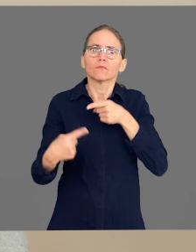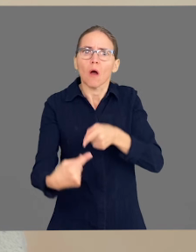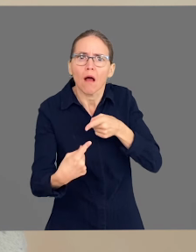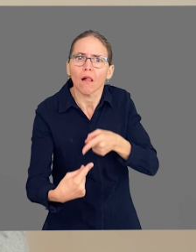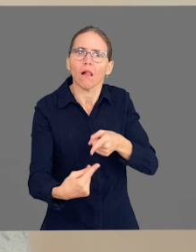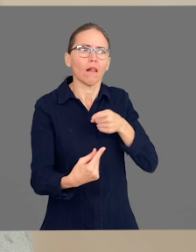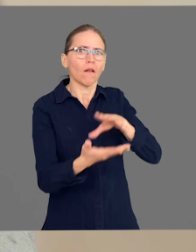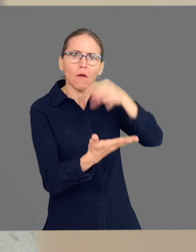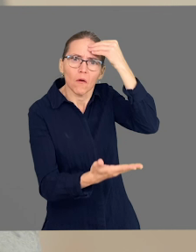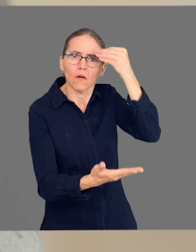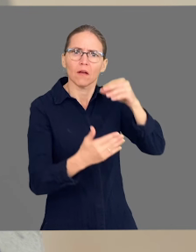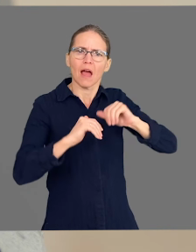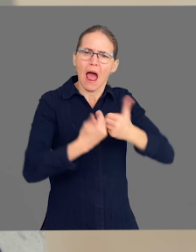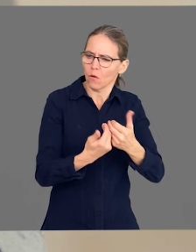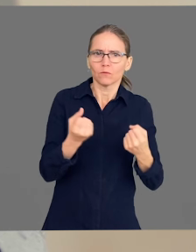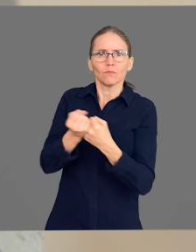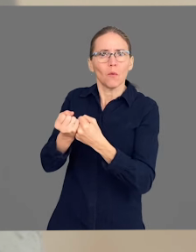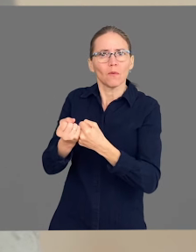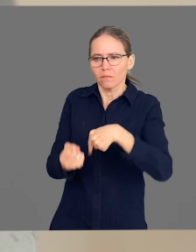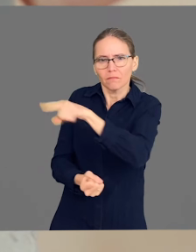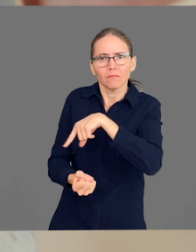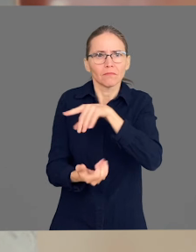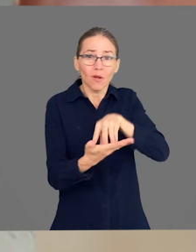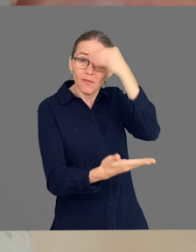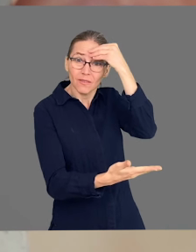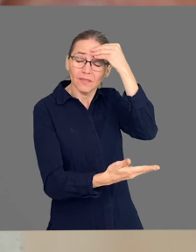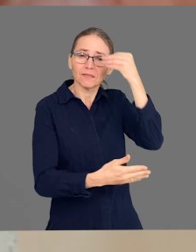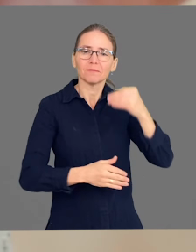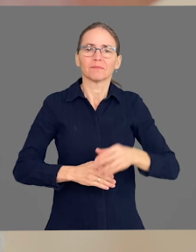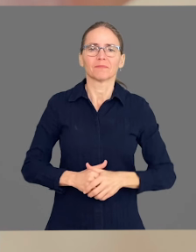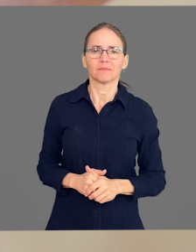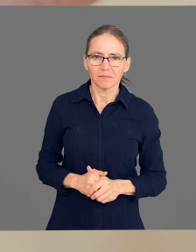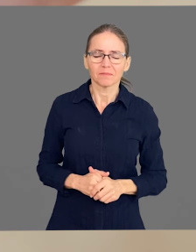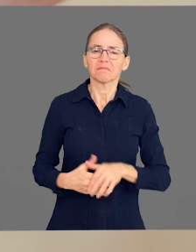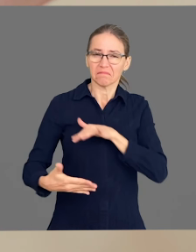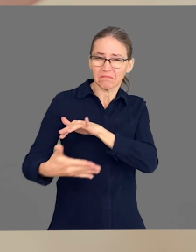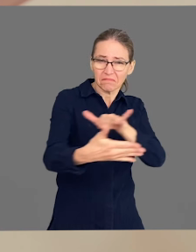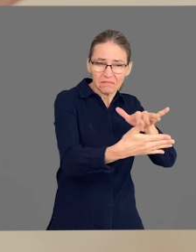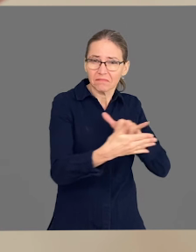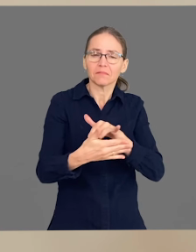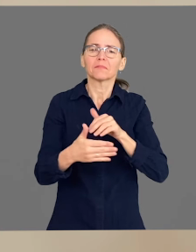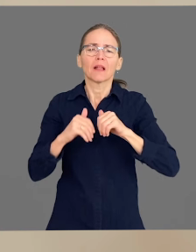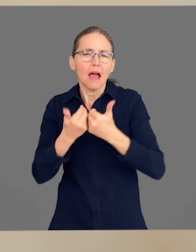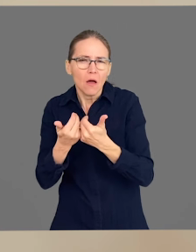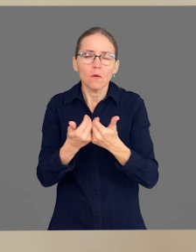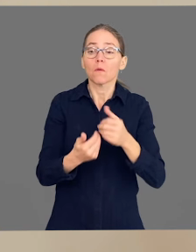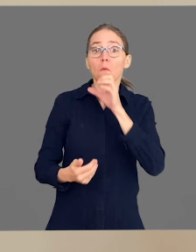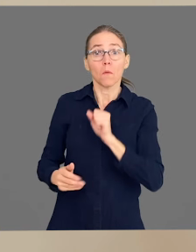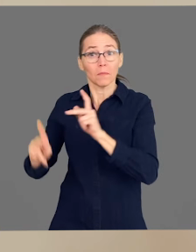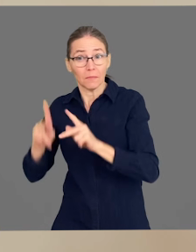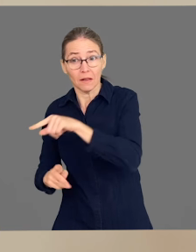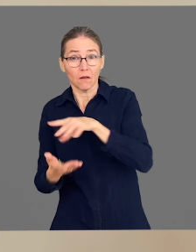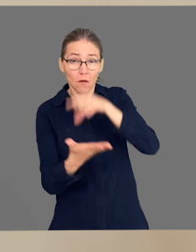In this research on braille and aging, we really explored braille from different perspectives. So we interviewed older adults who had learned